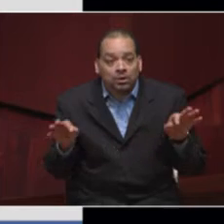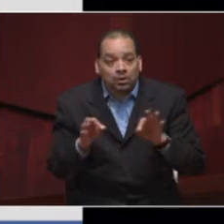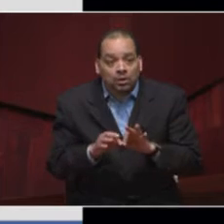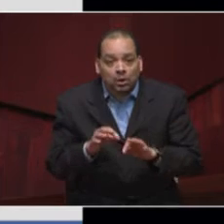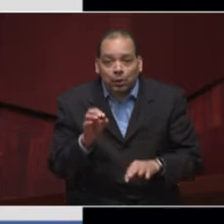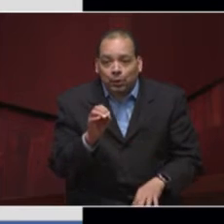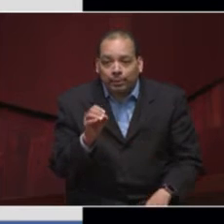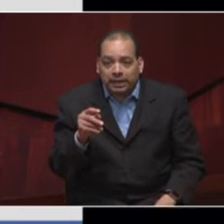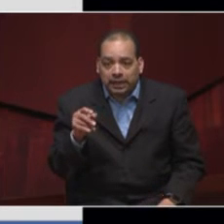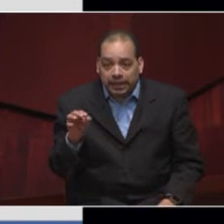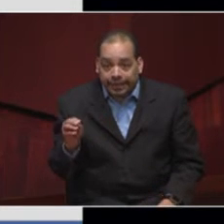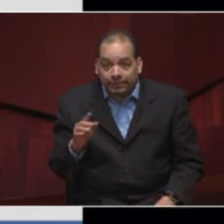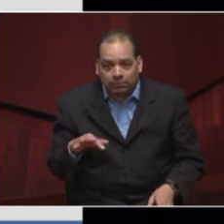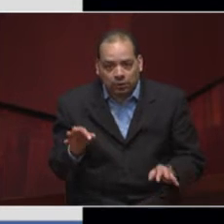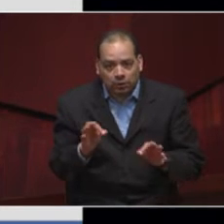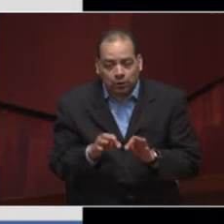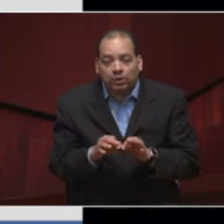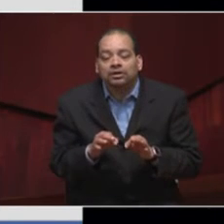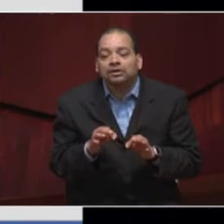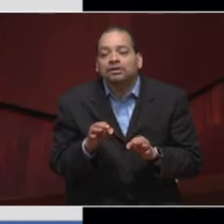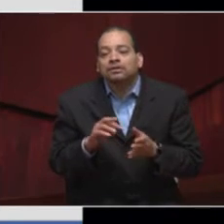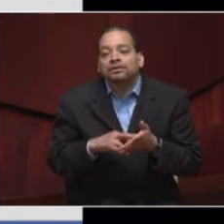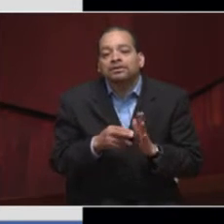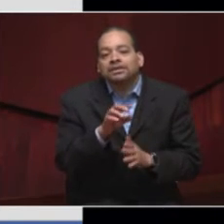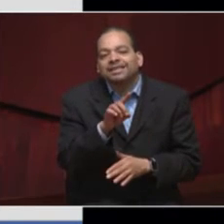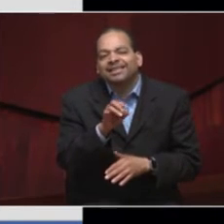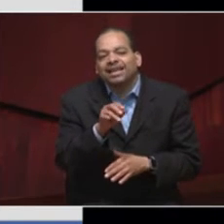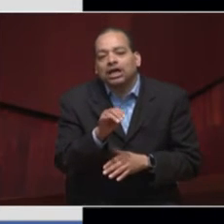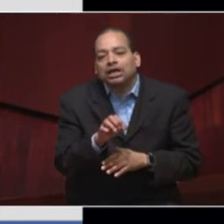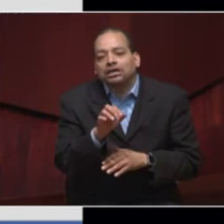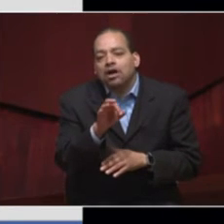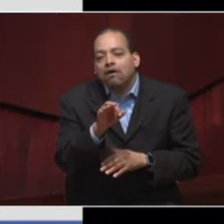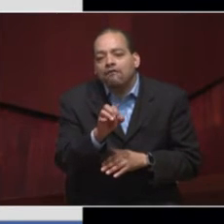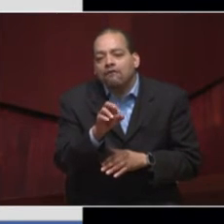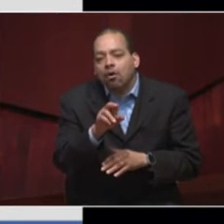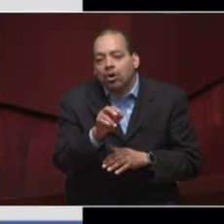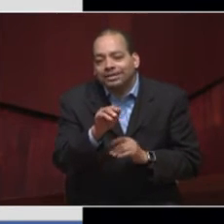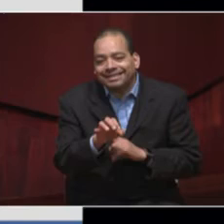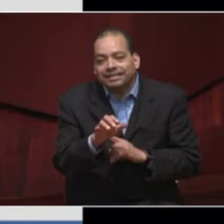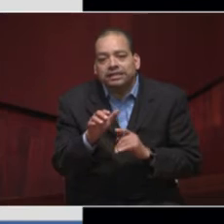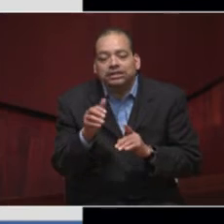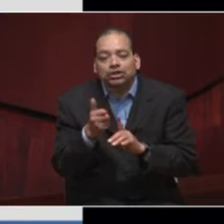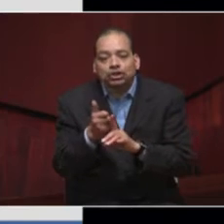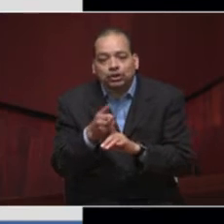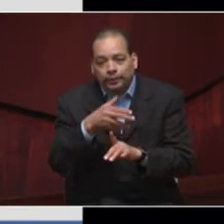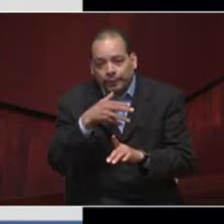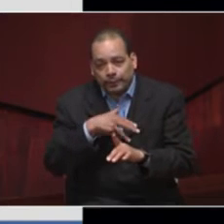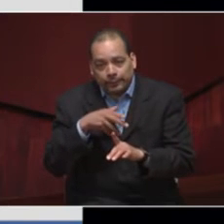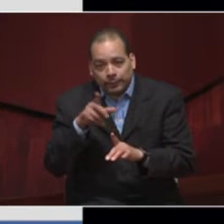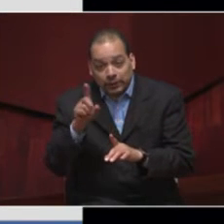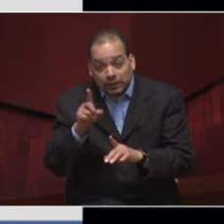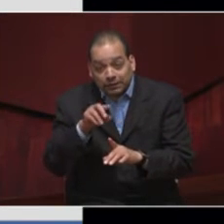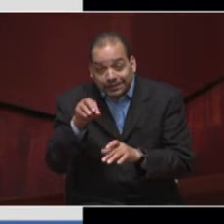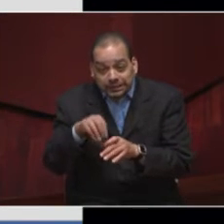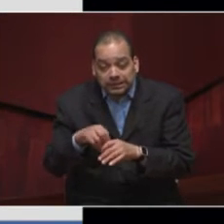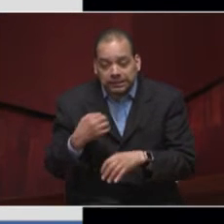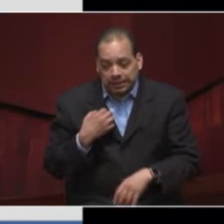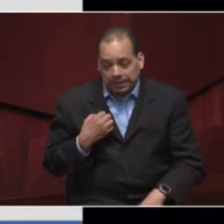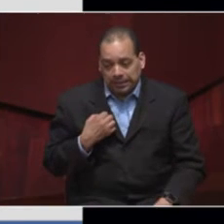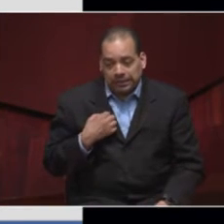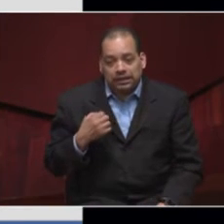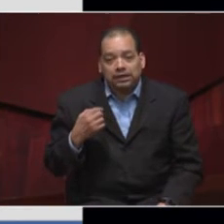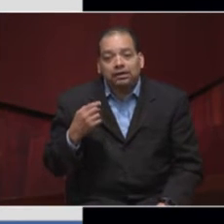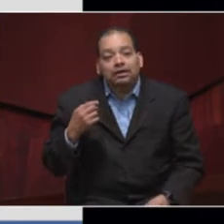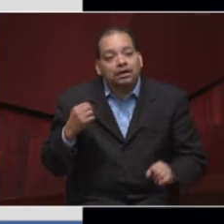well. Dion Fortune Canada is our contact over there, and she knows we were briefing this morning, and she's happy to take